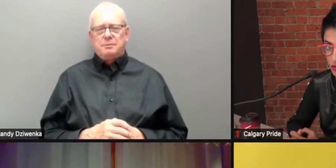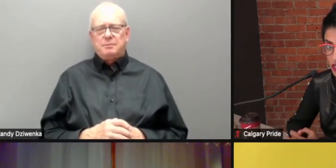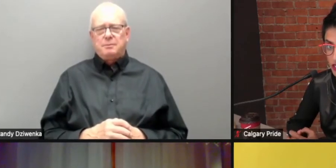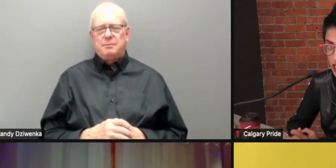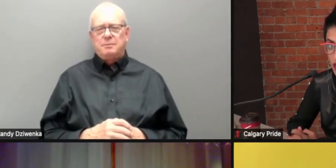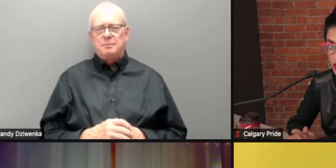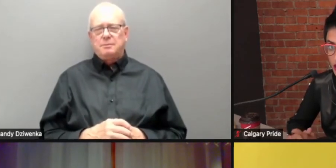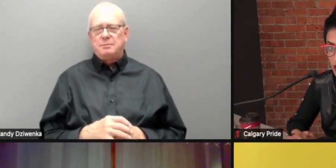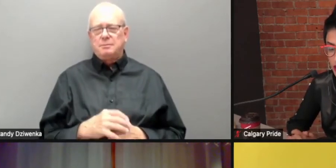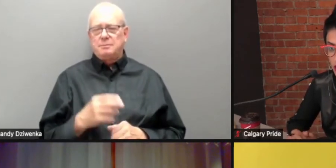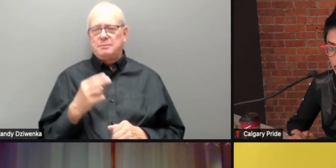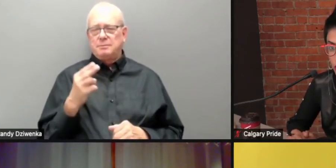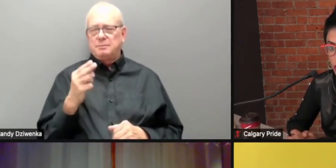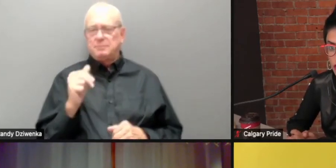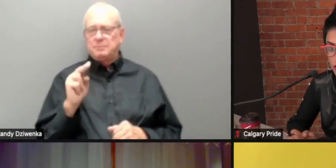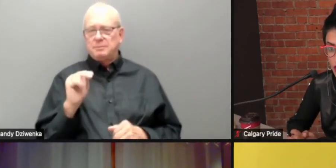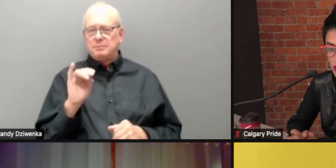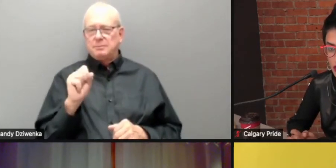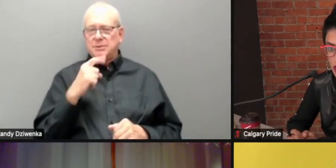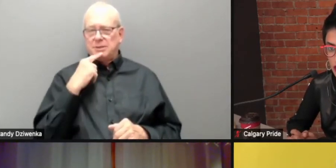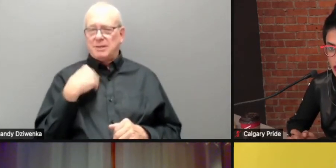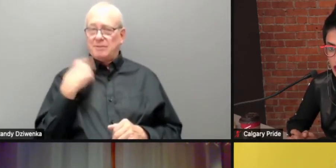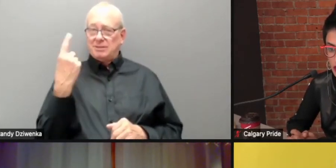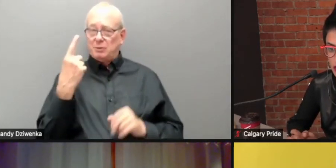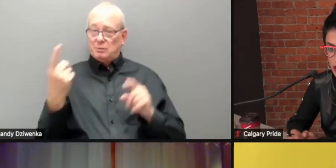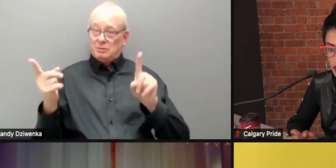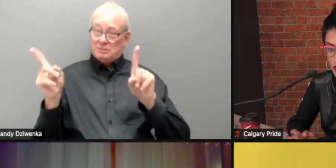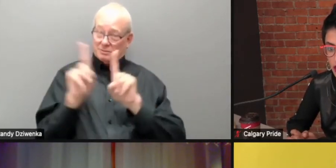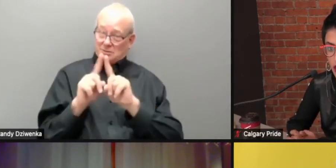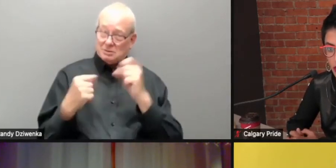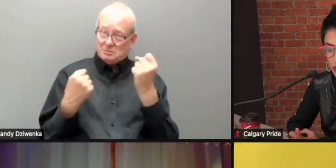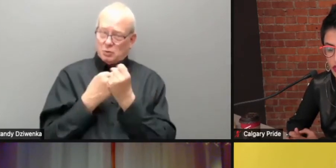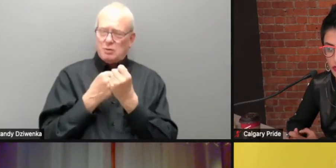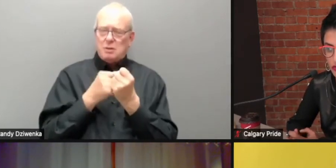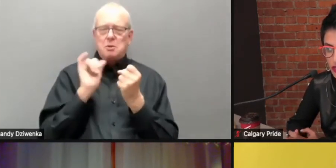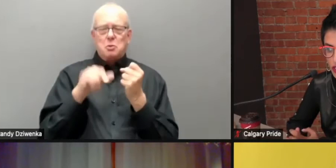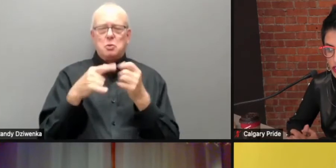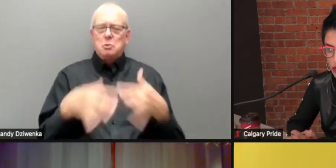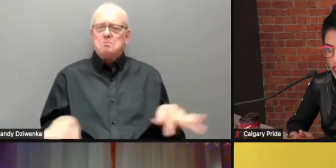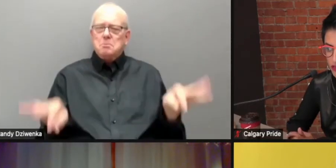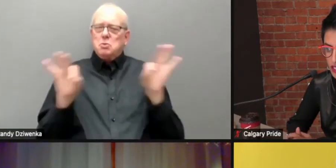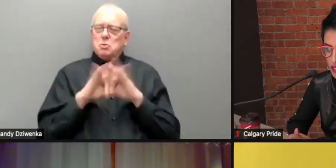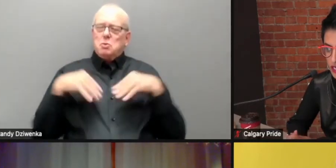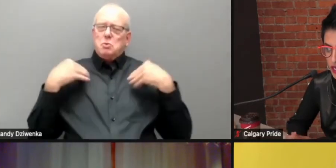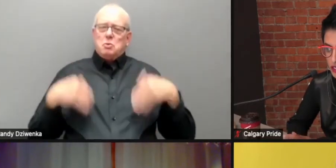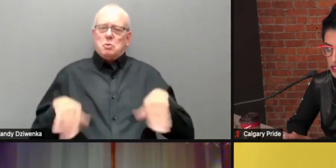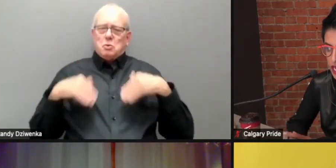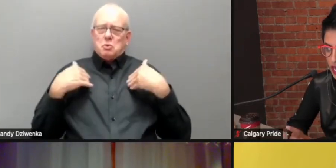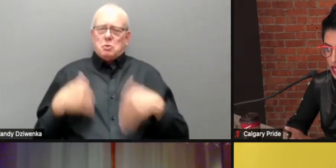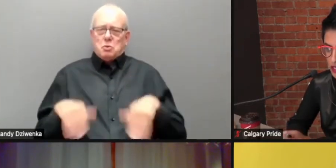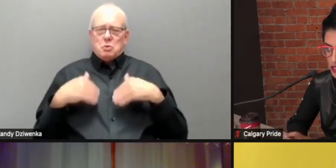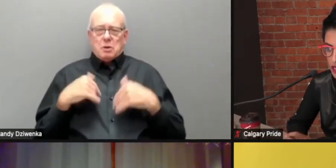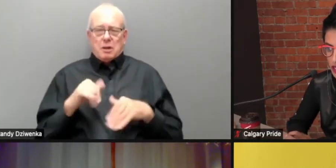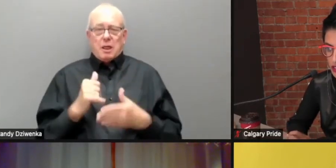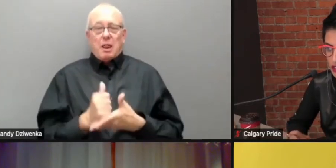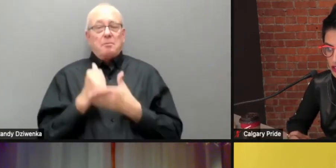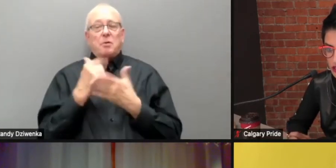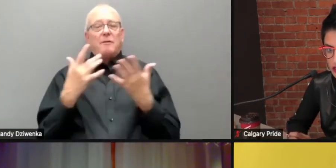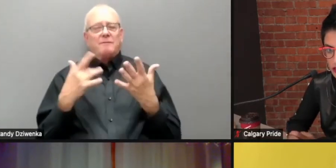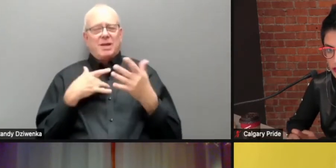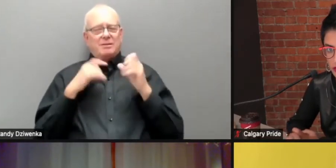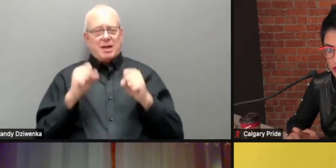help create that ripple effect that is needed. Prince Manvendra, did you have anything else to add to